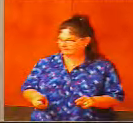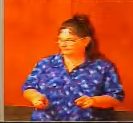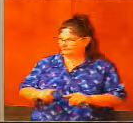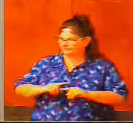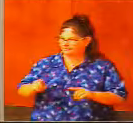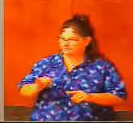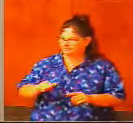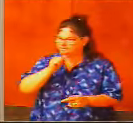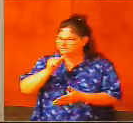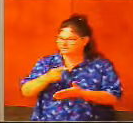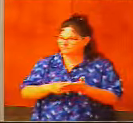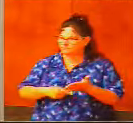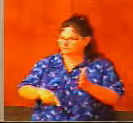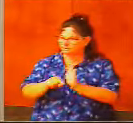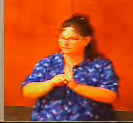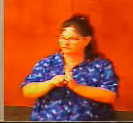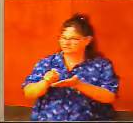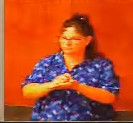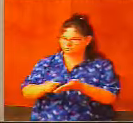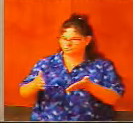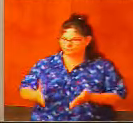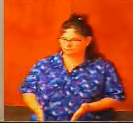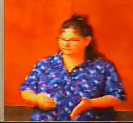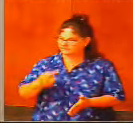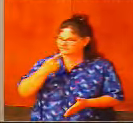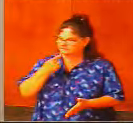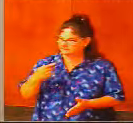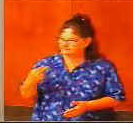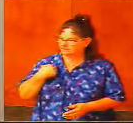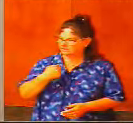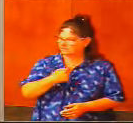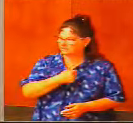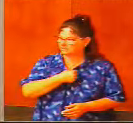But that's not what the gospel writers tell us.